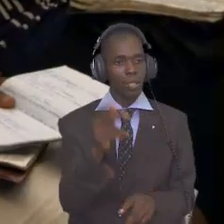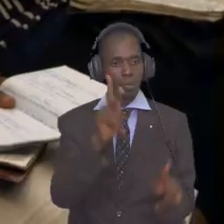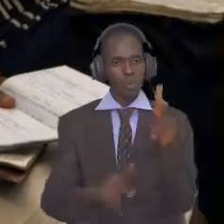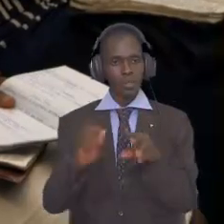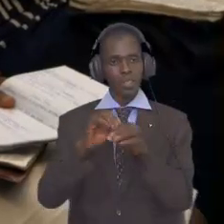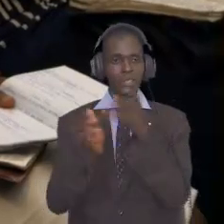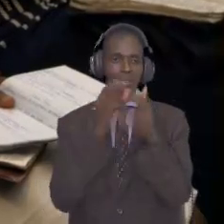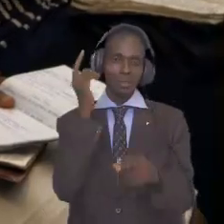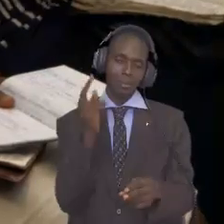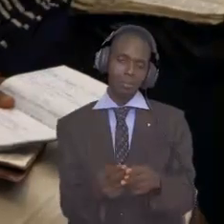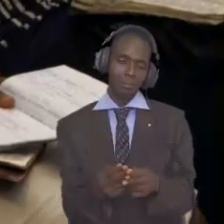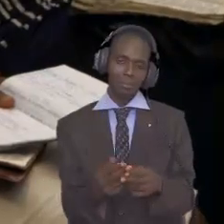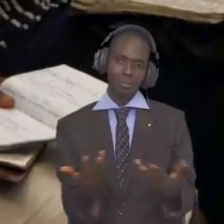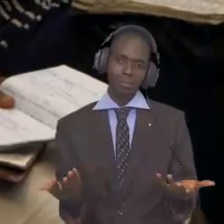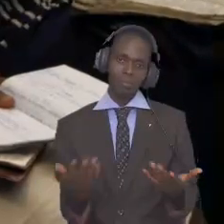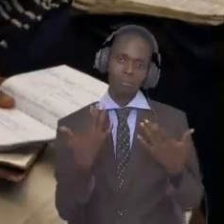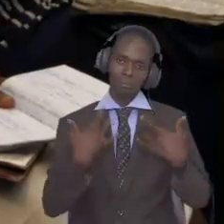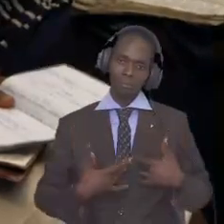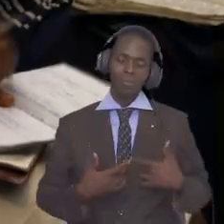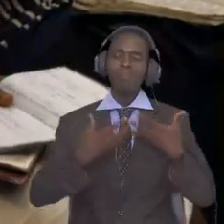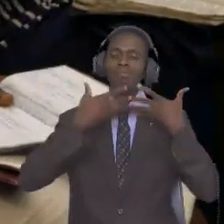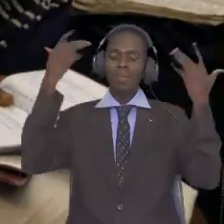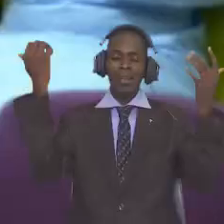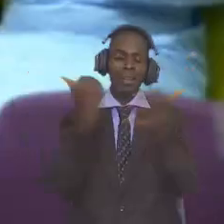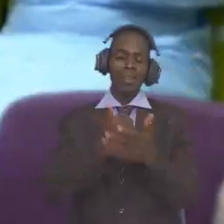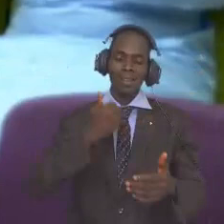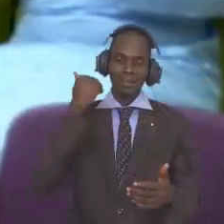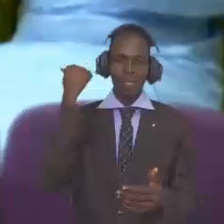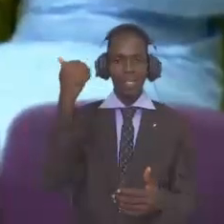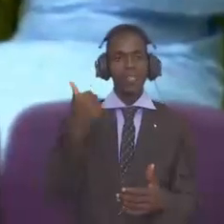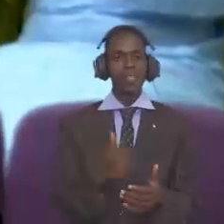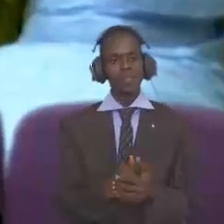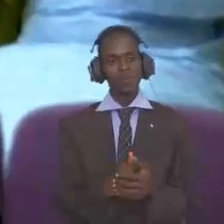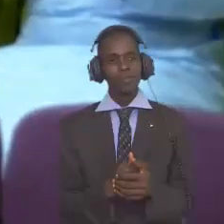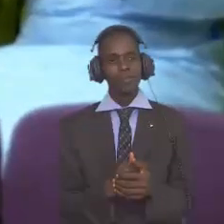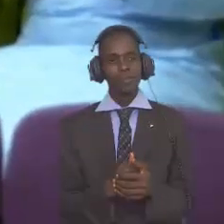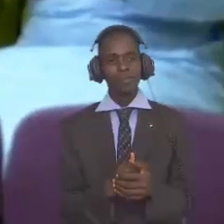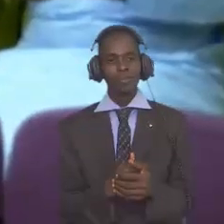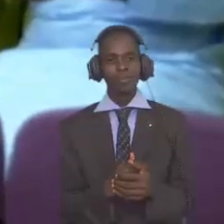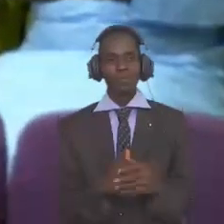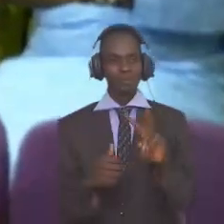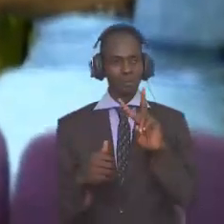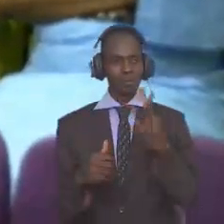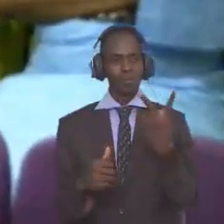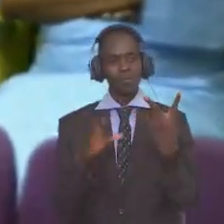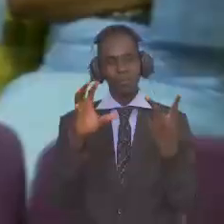name. Give me the amen that show you will do it. 2 Corinthians chapter 1, I'm reading